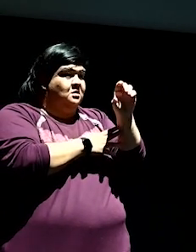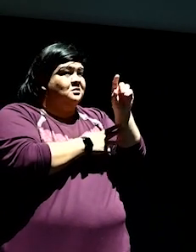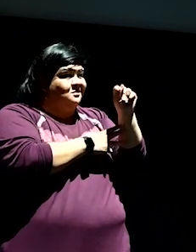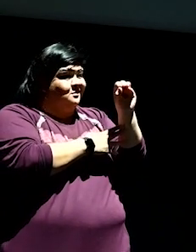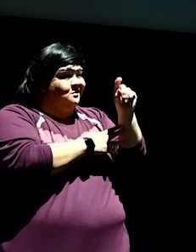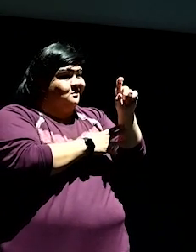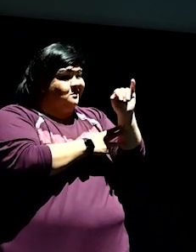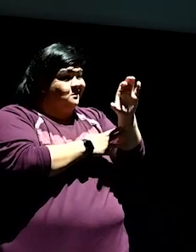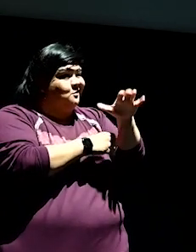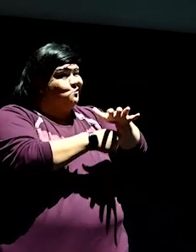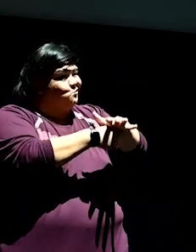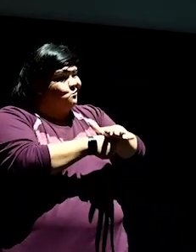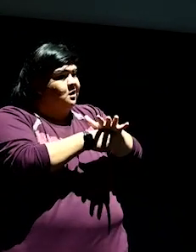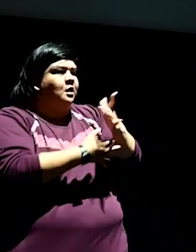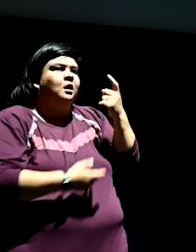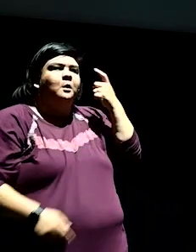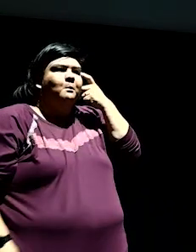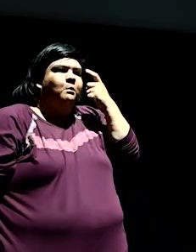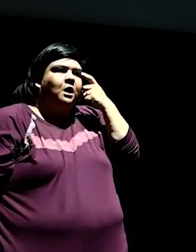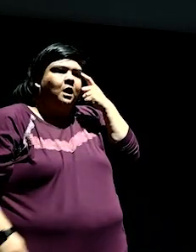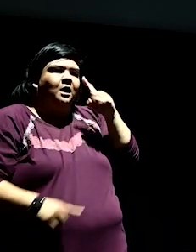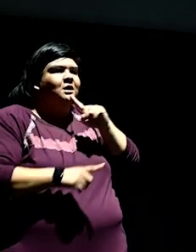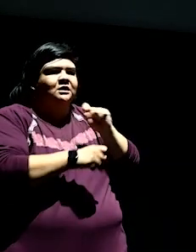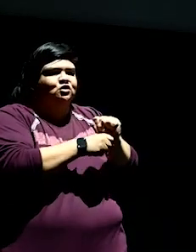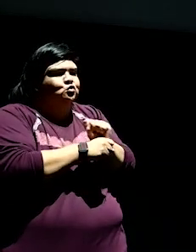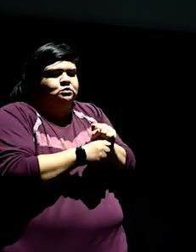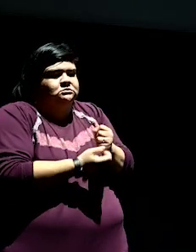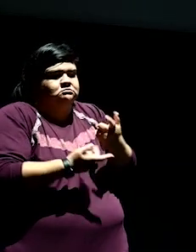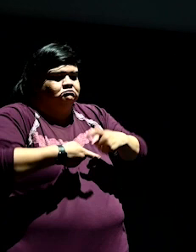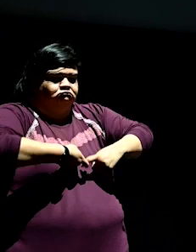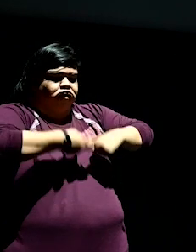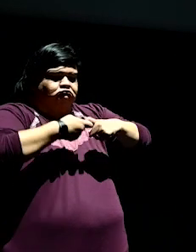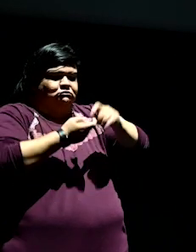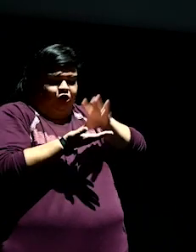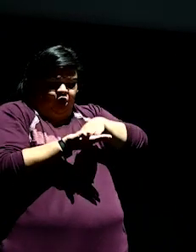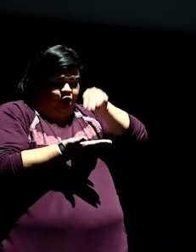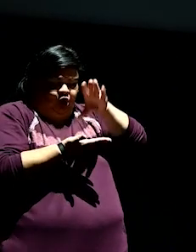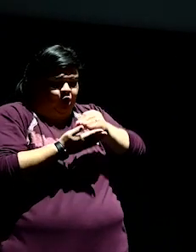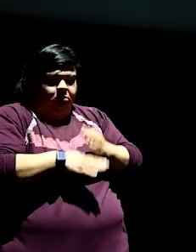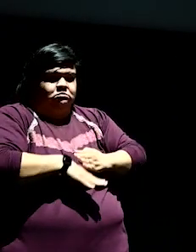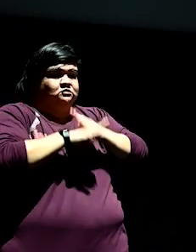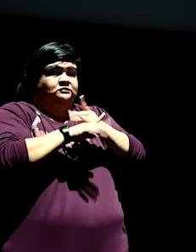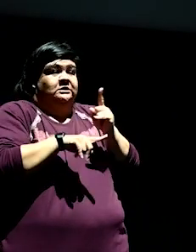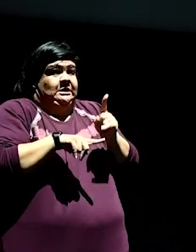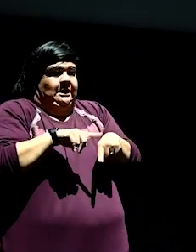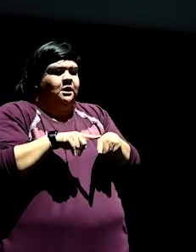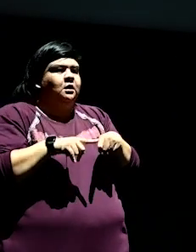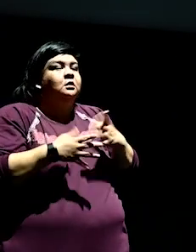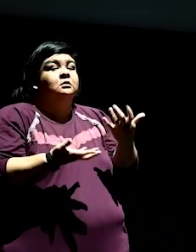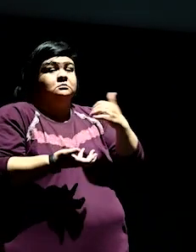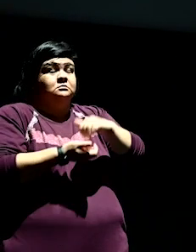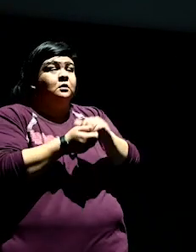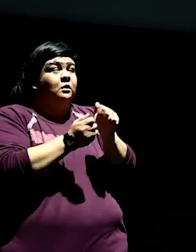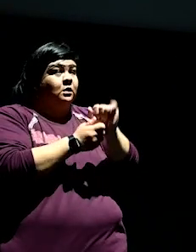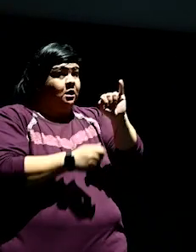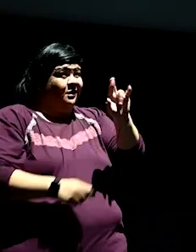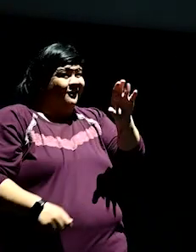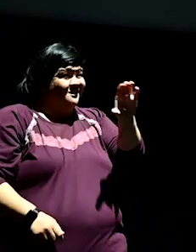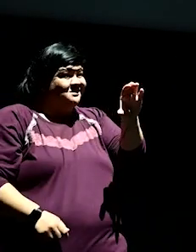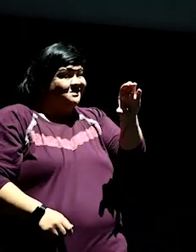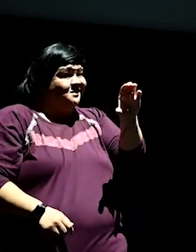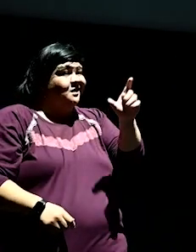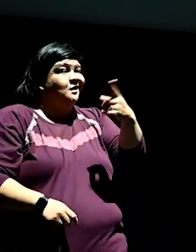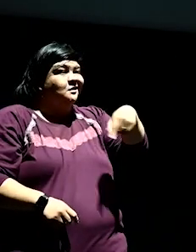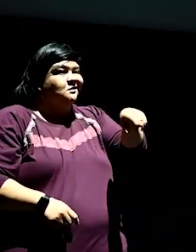is literally stopped from learning. So it's working with the IRC. They would